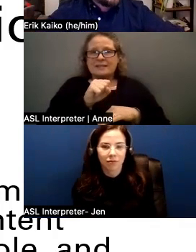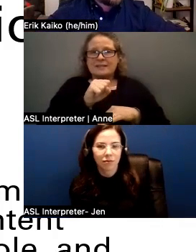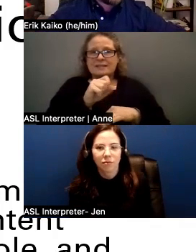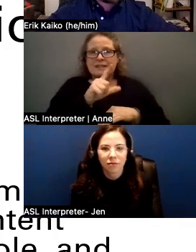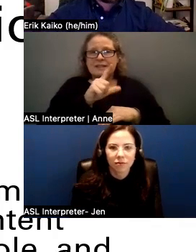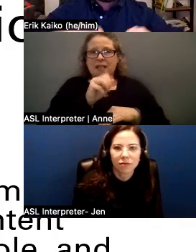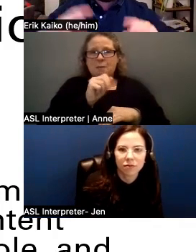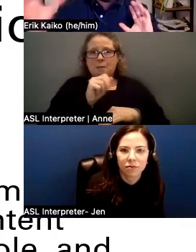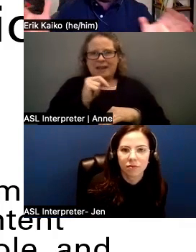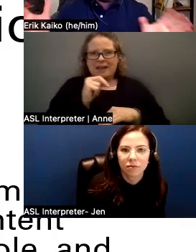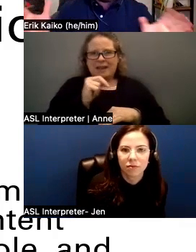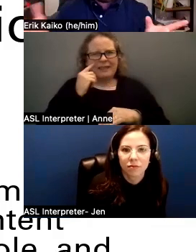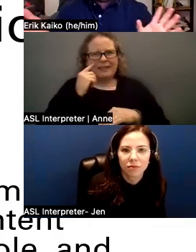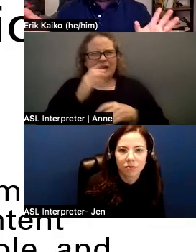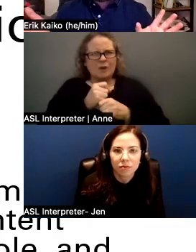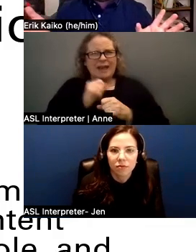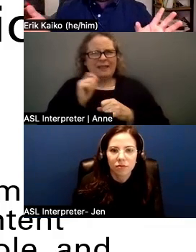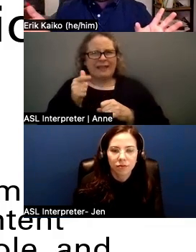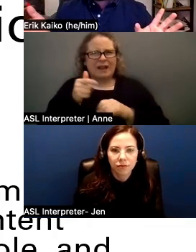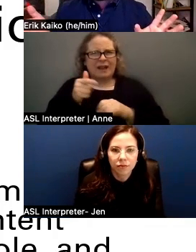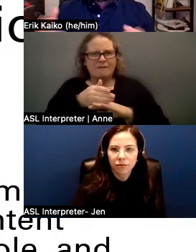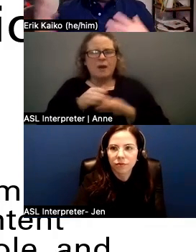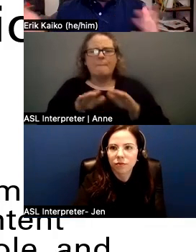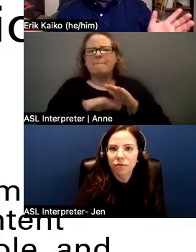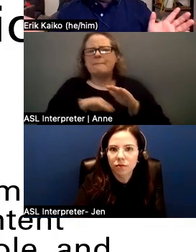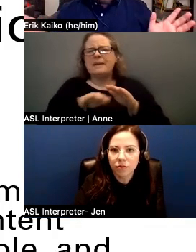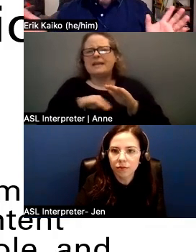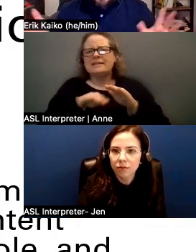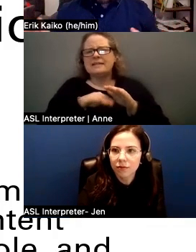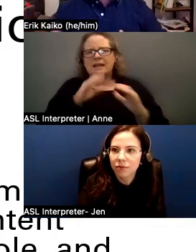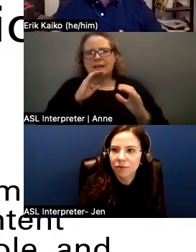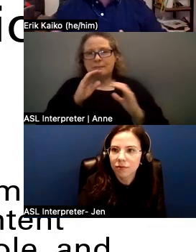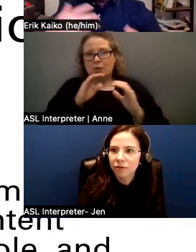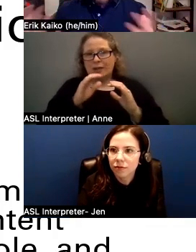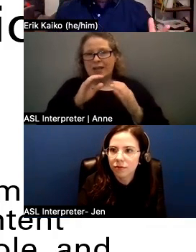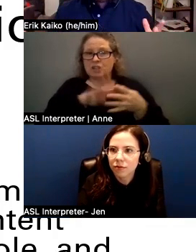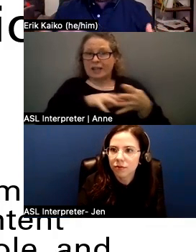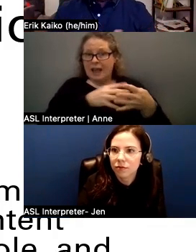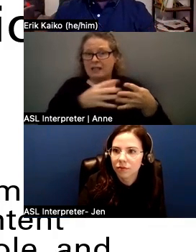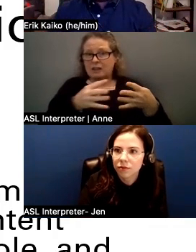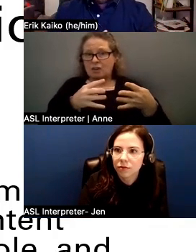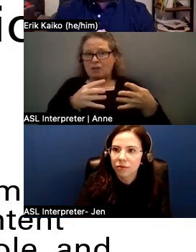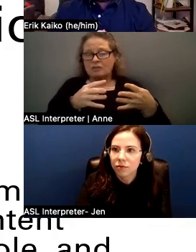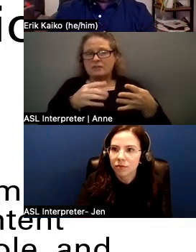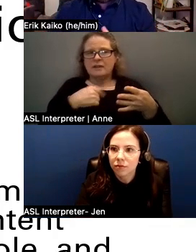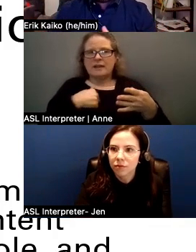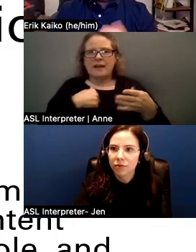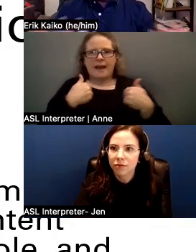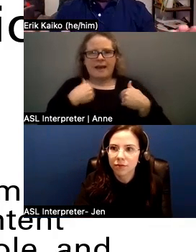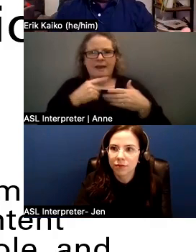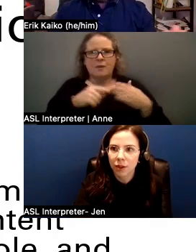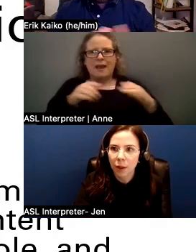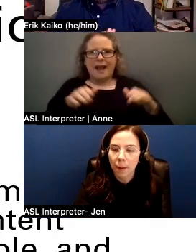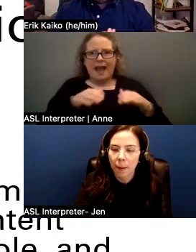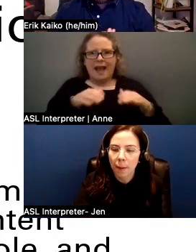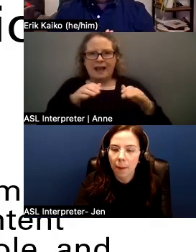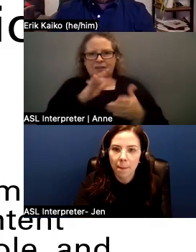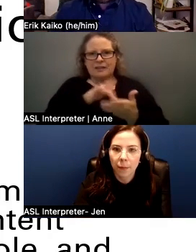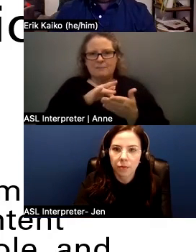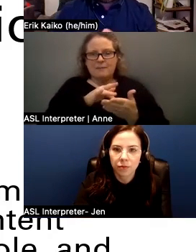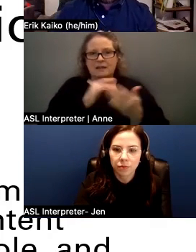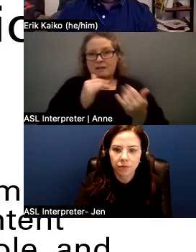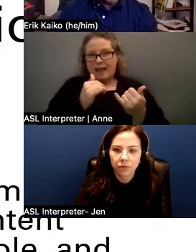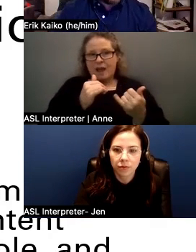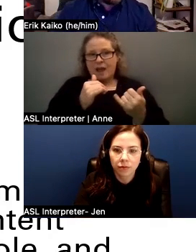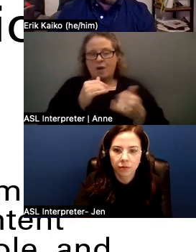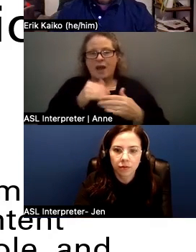as a follow-up is sort of a really basic communications calendar. I took what we're actively in the middle of, frankly, Hubbard